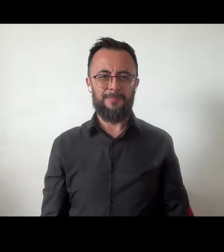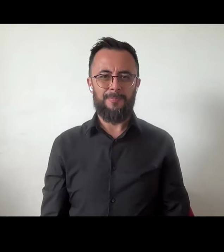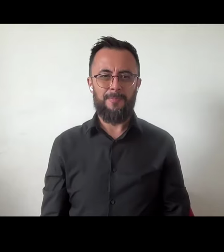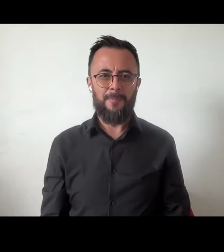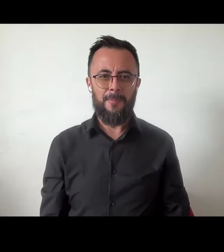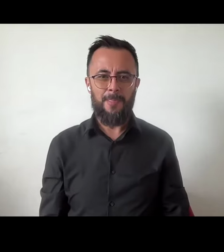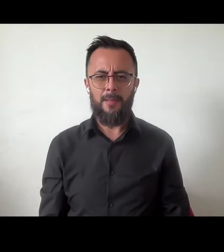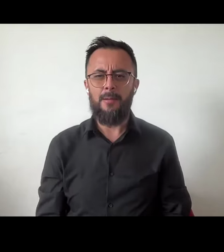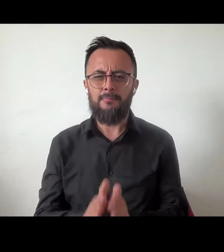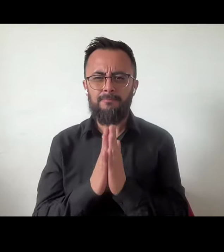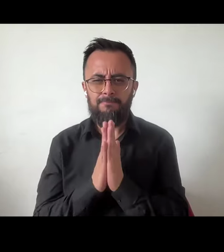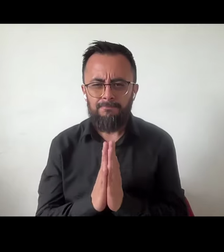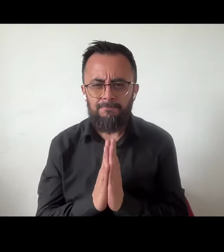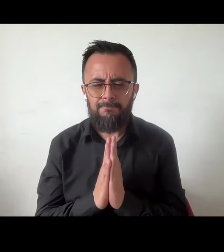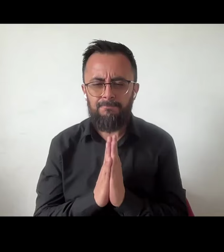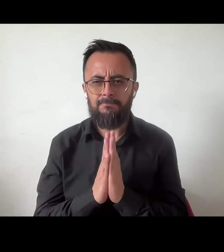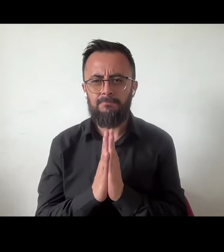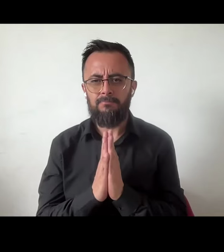Apologies for that.